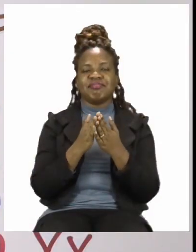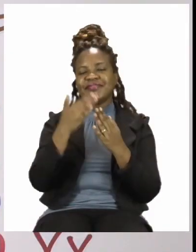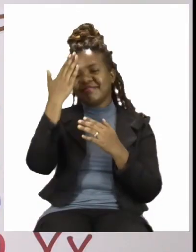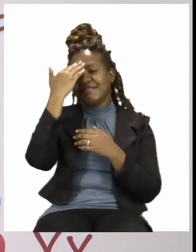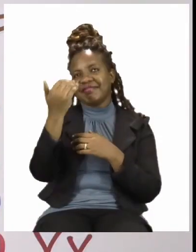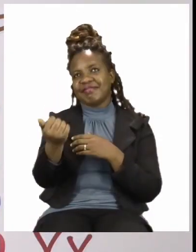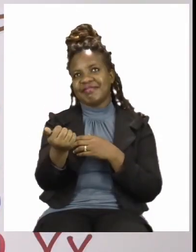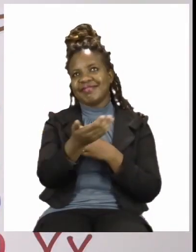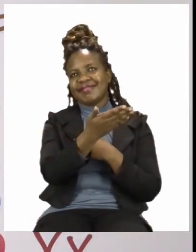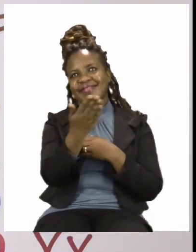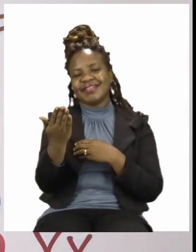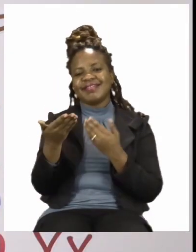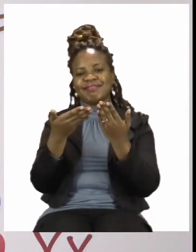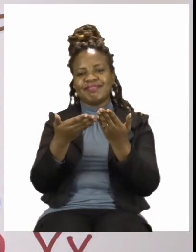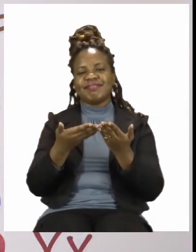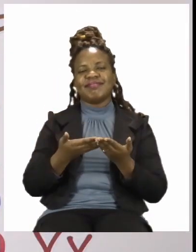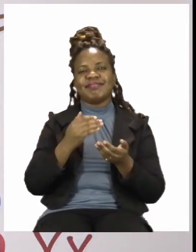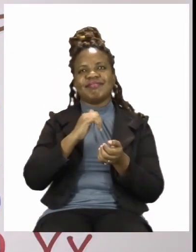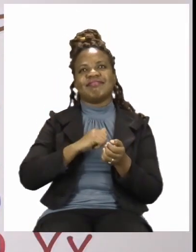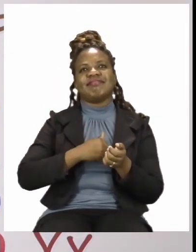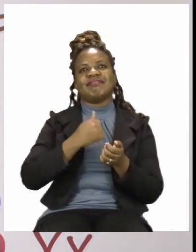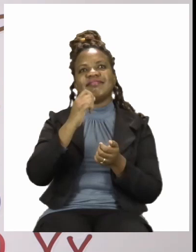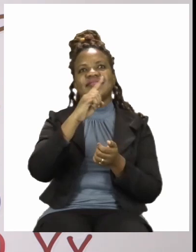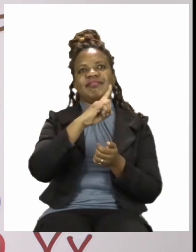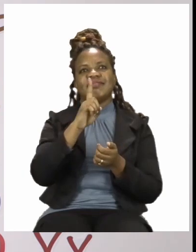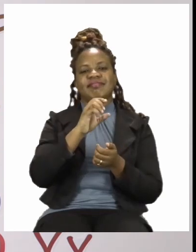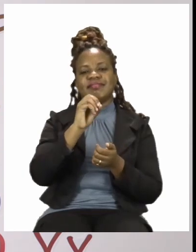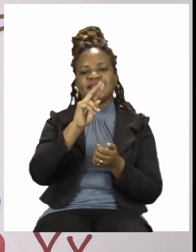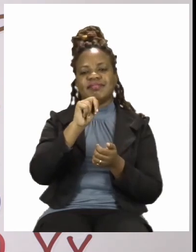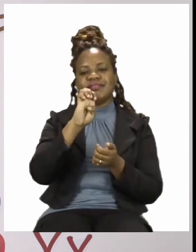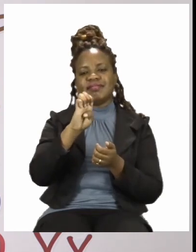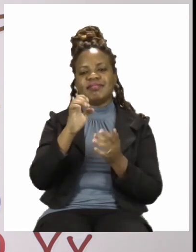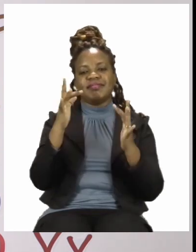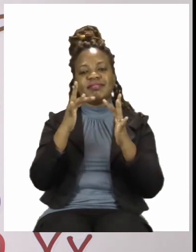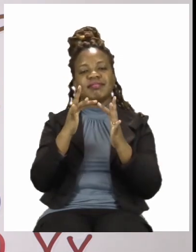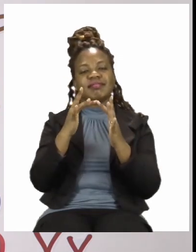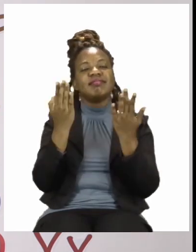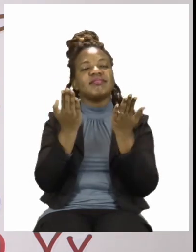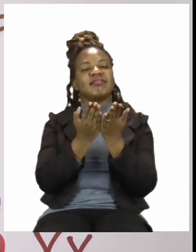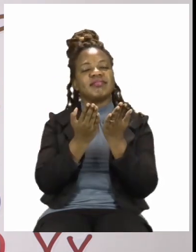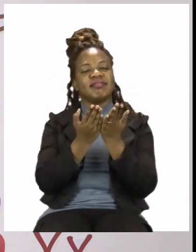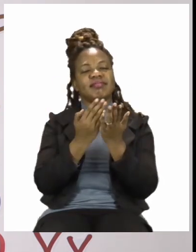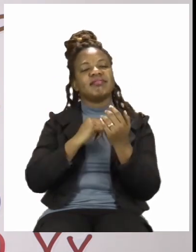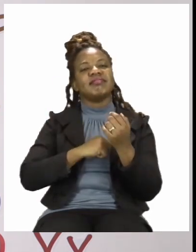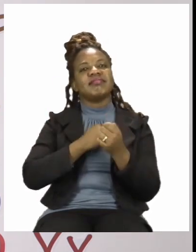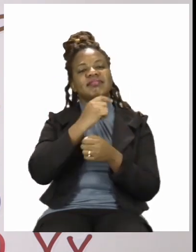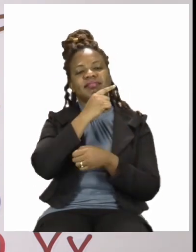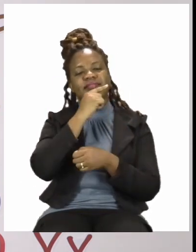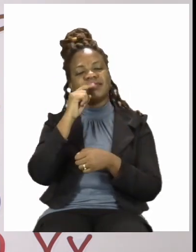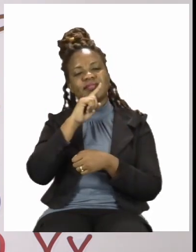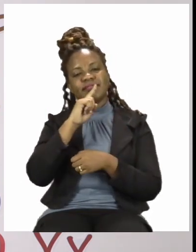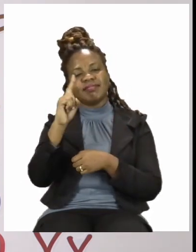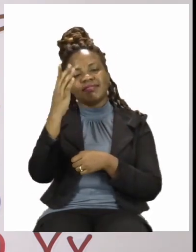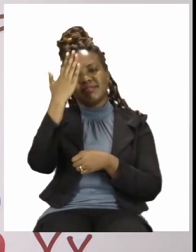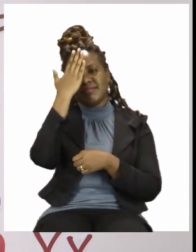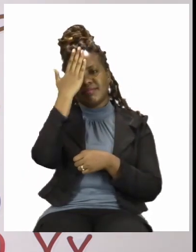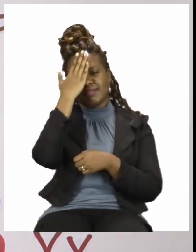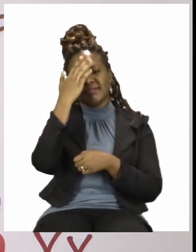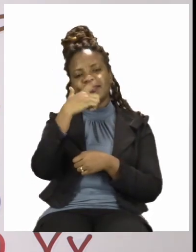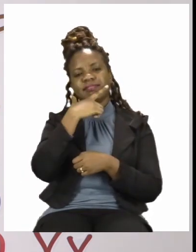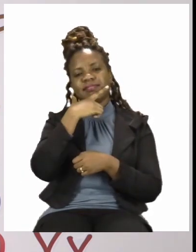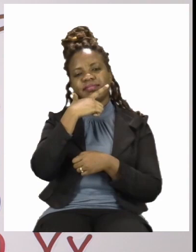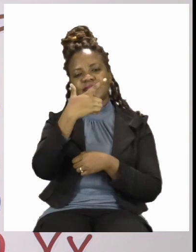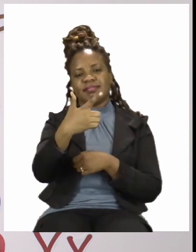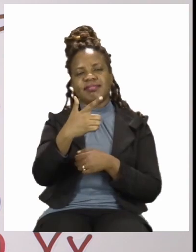Hello everyone and welcome to My Zone Online School. My name is Teacher Mutsa and thank you so